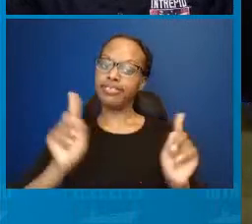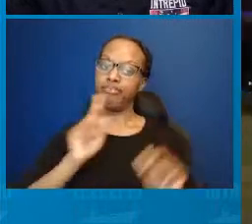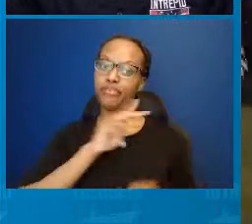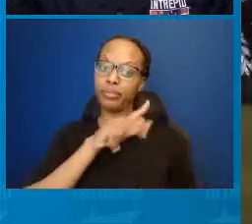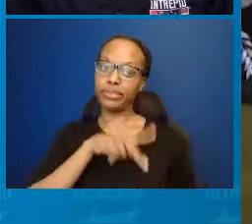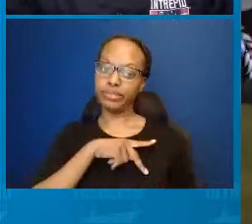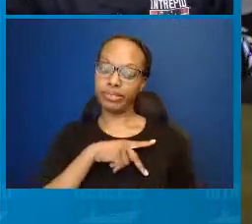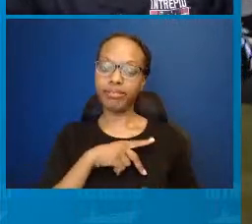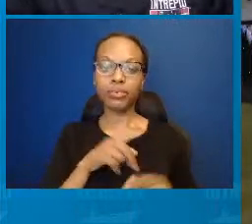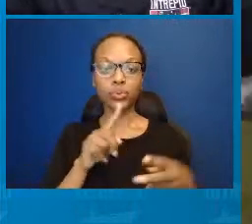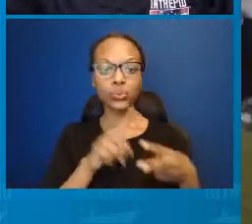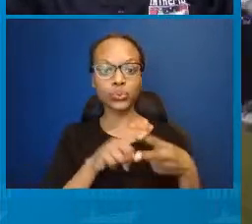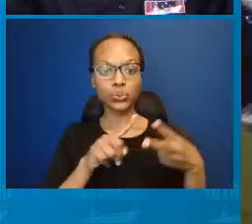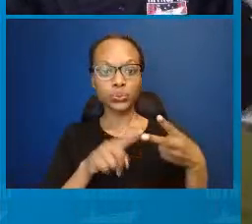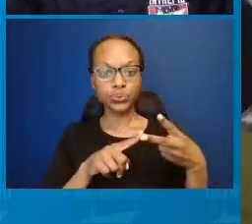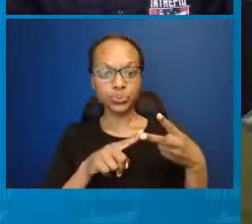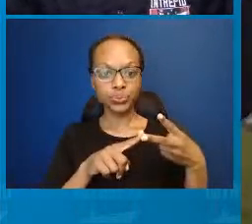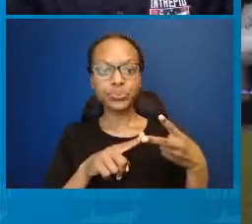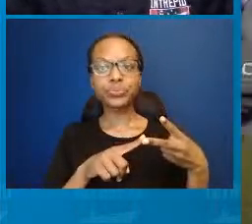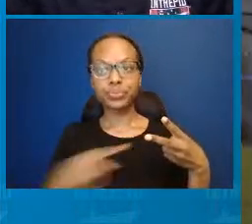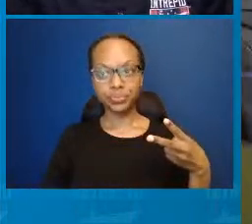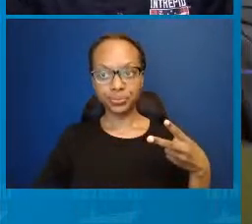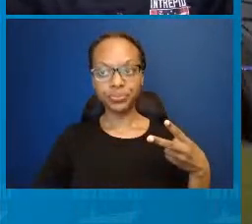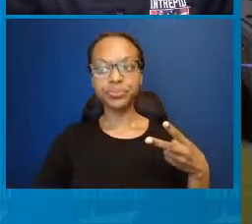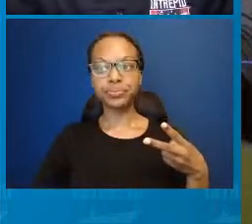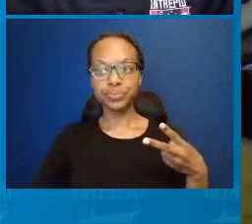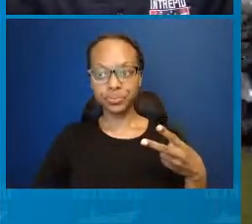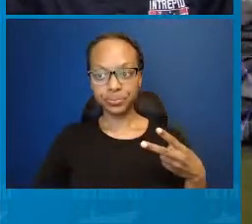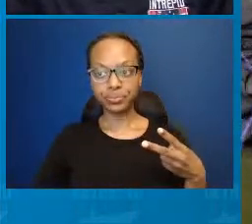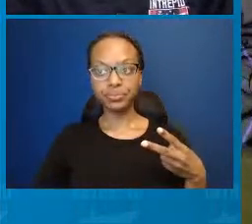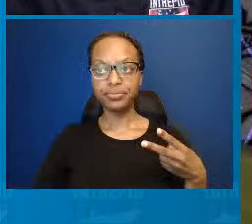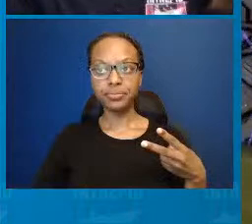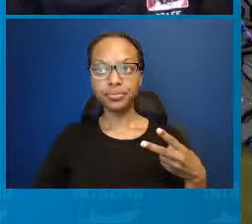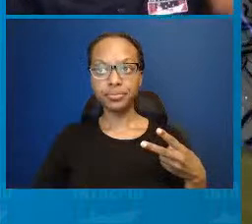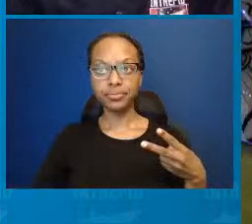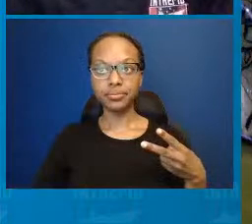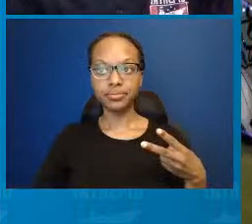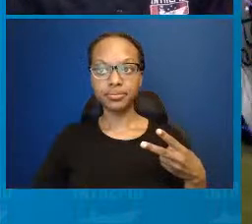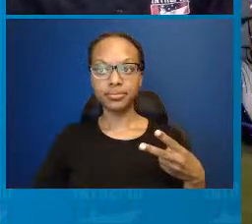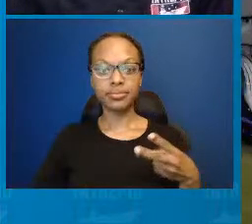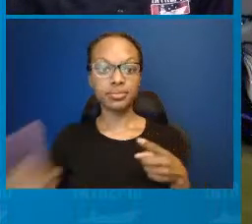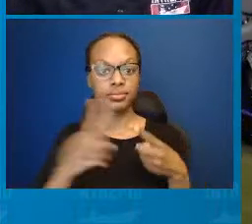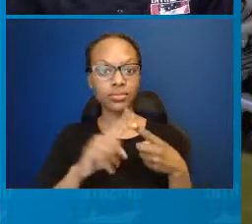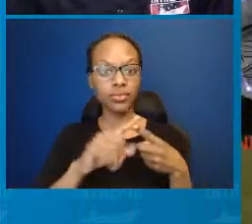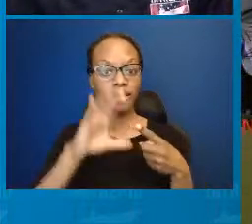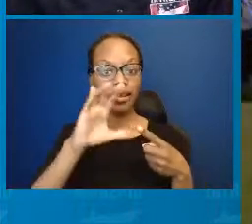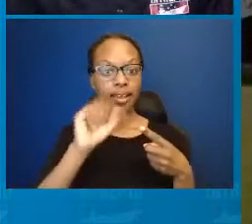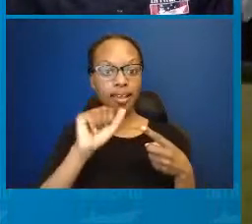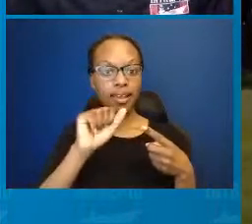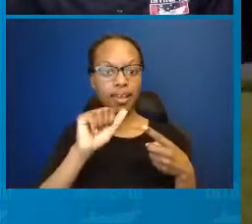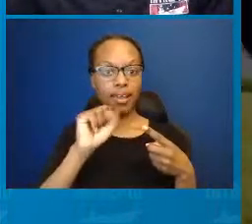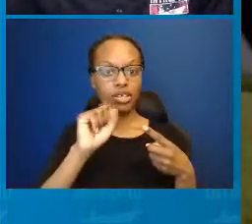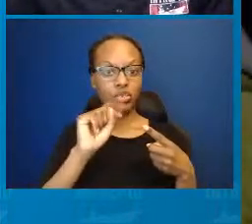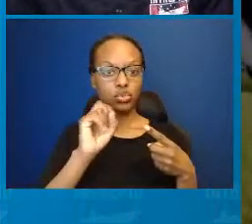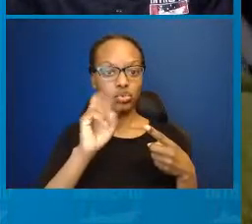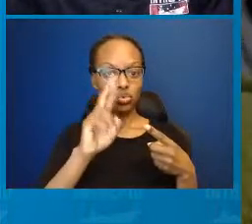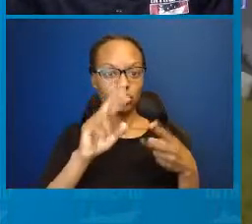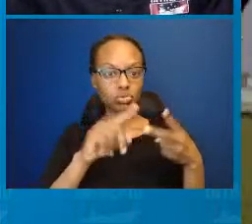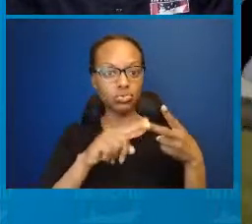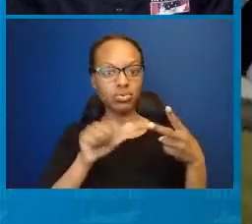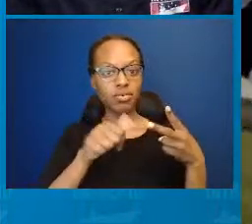right? Castor was just like immortal. He was going to live, a certain amount of years. And eventually he would pass